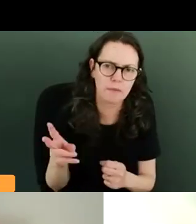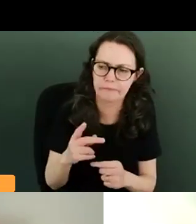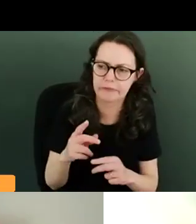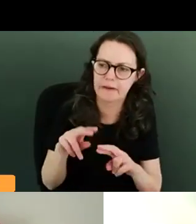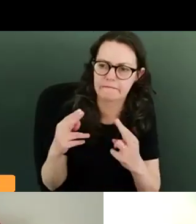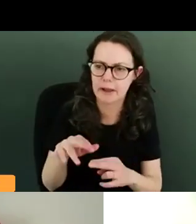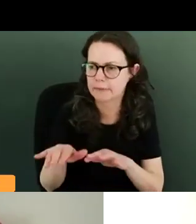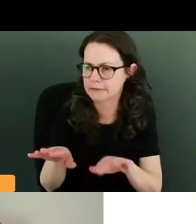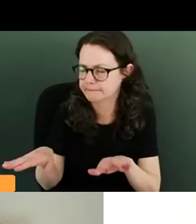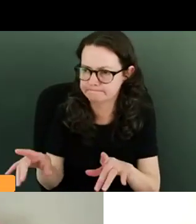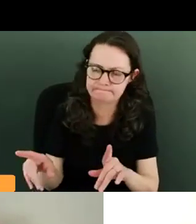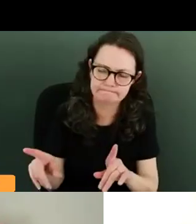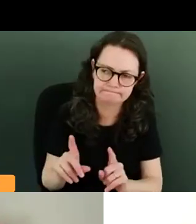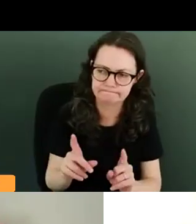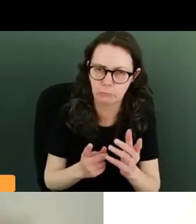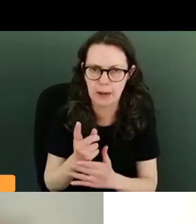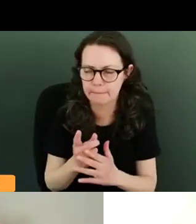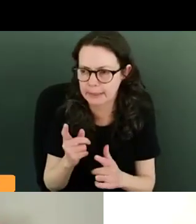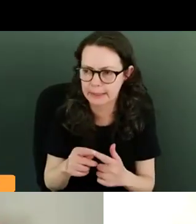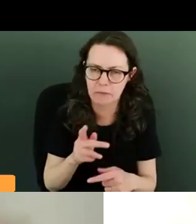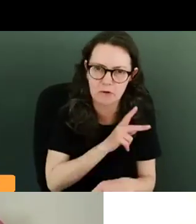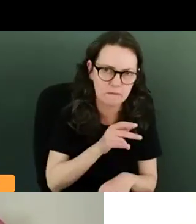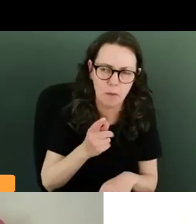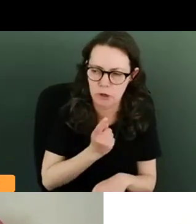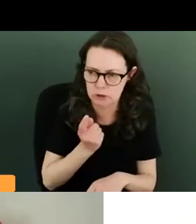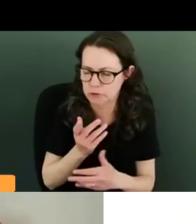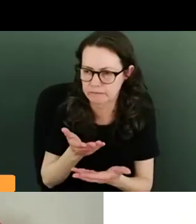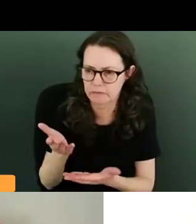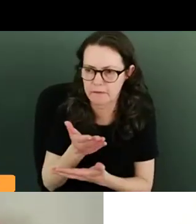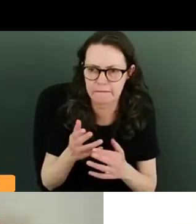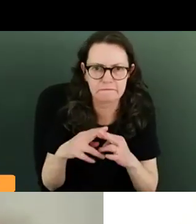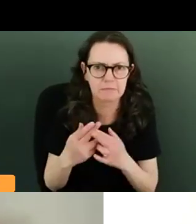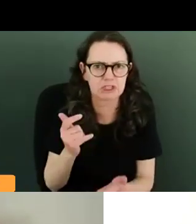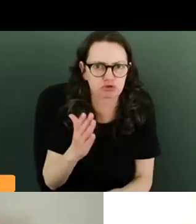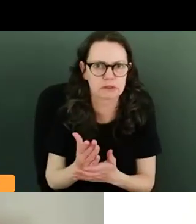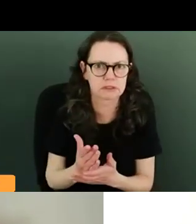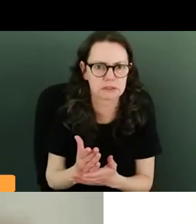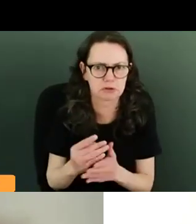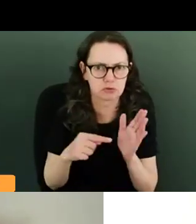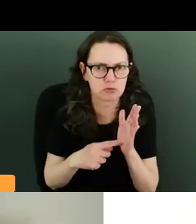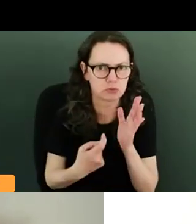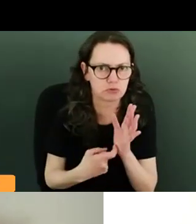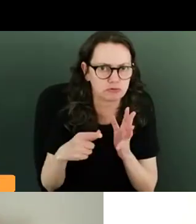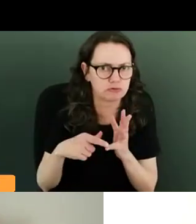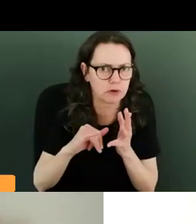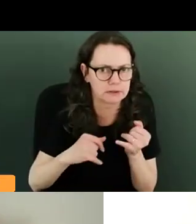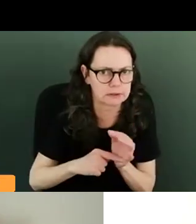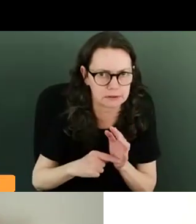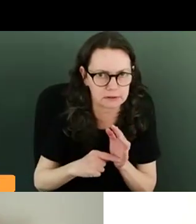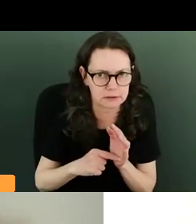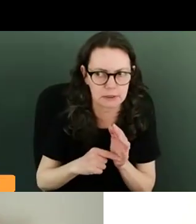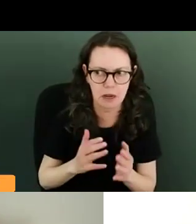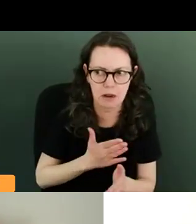professional lens or your personal life, there's a level of trust where you can actually, with what you